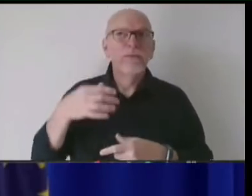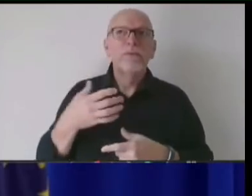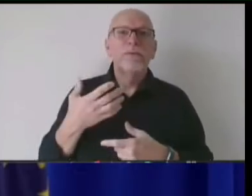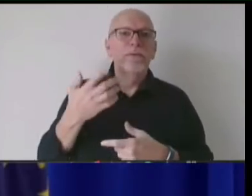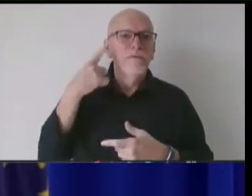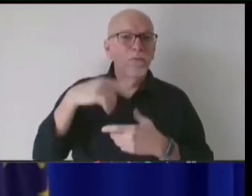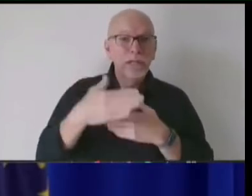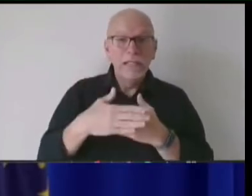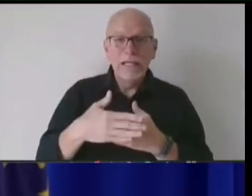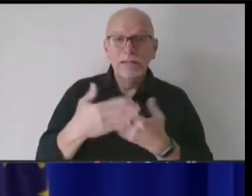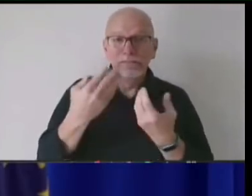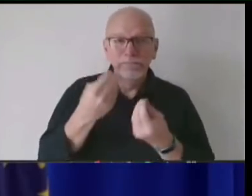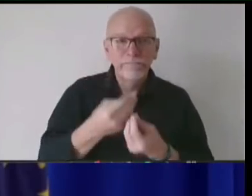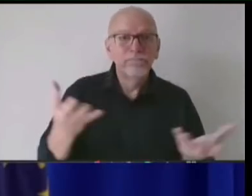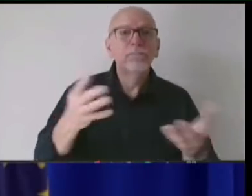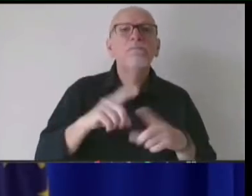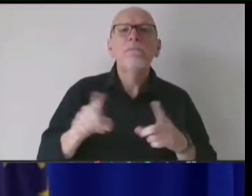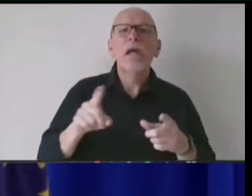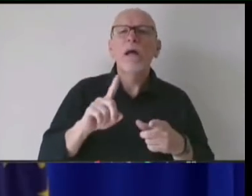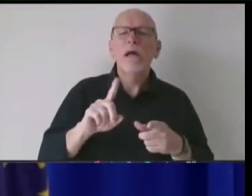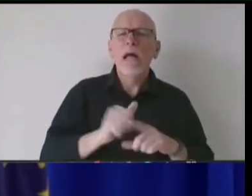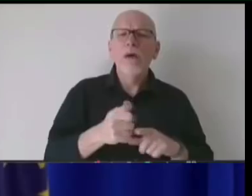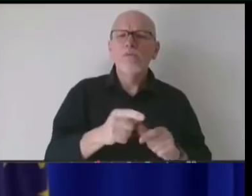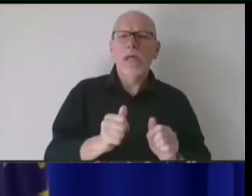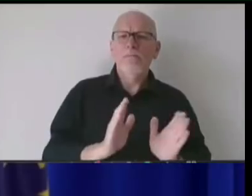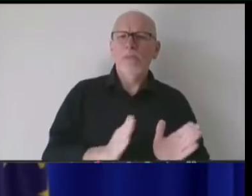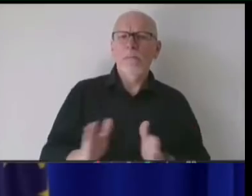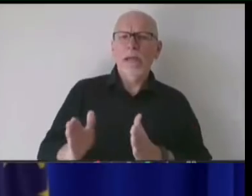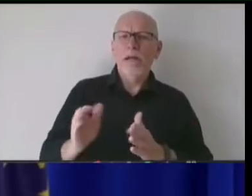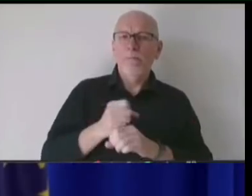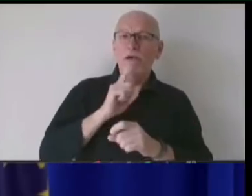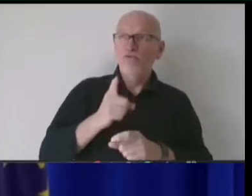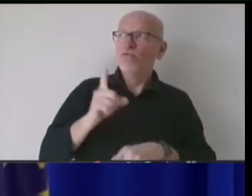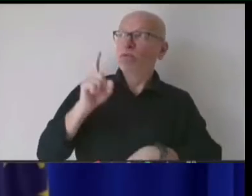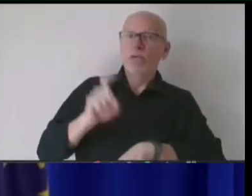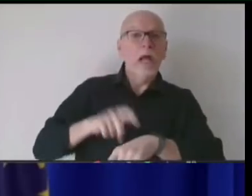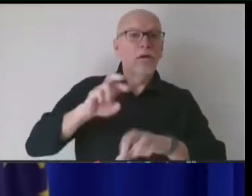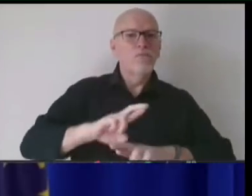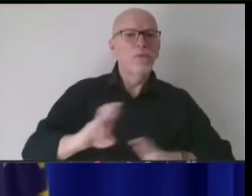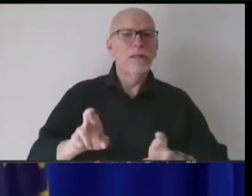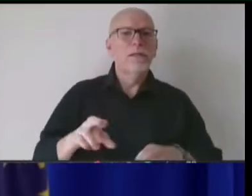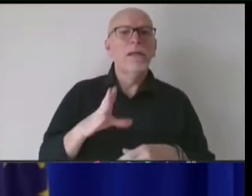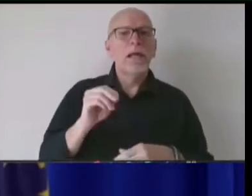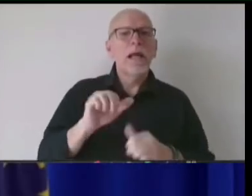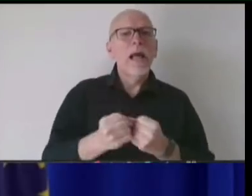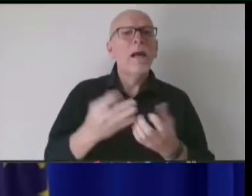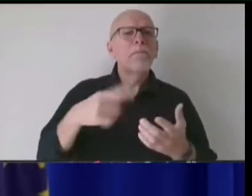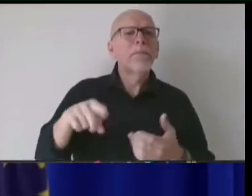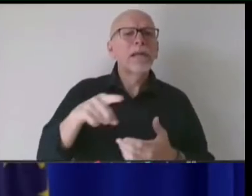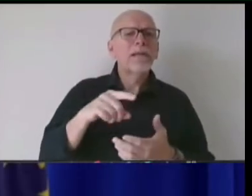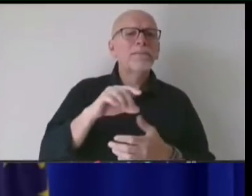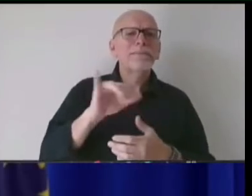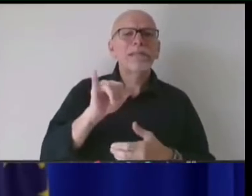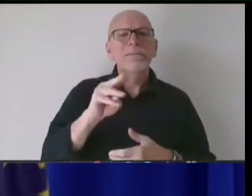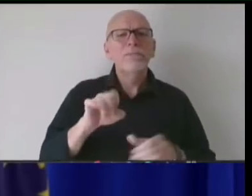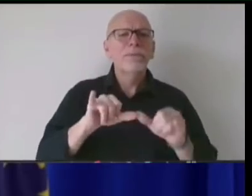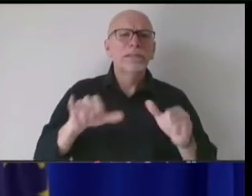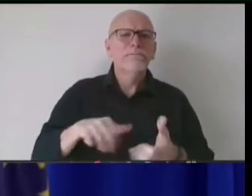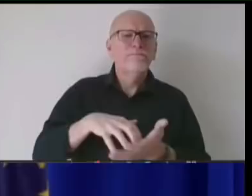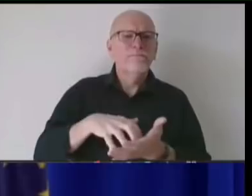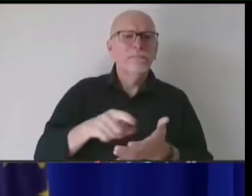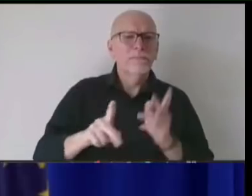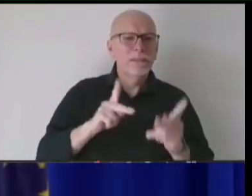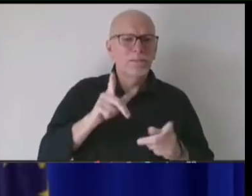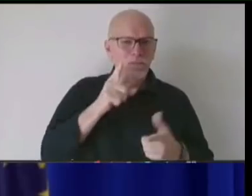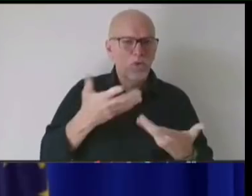next rollout, but how can you prepare so you're ready on day one? Also, how many immunocompromised Hoosiers do we know that have gotten that booster shot at